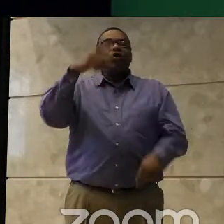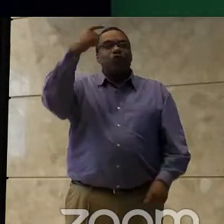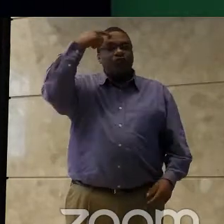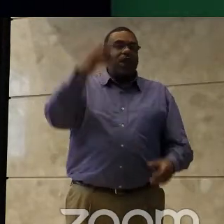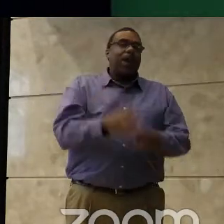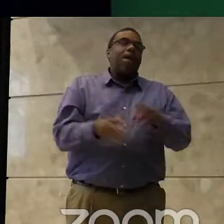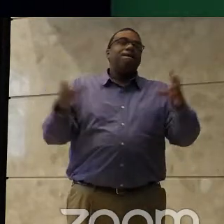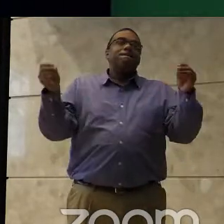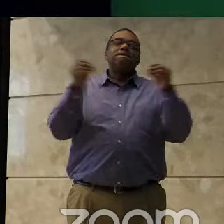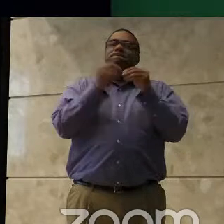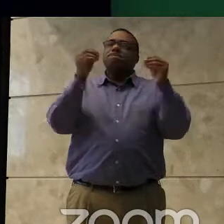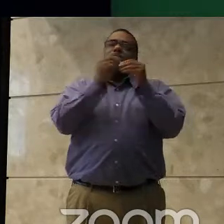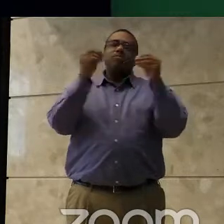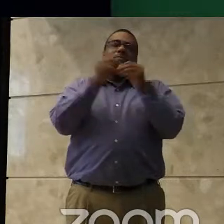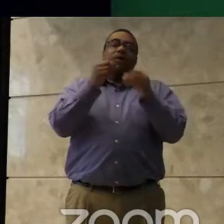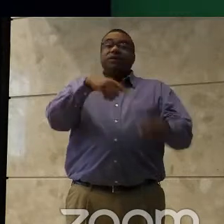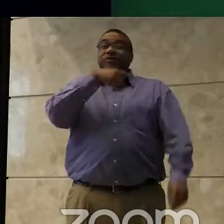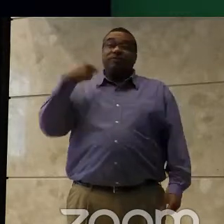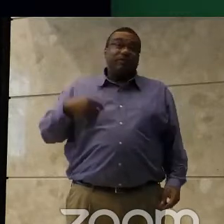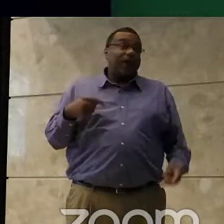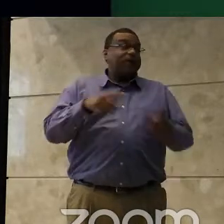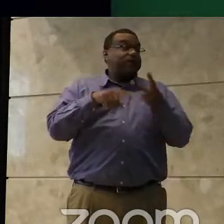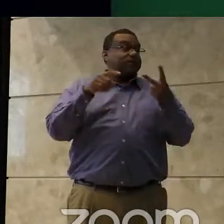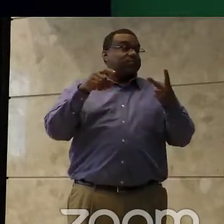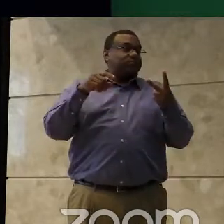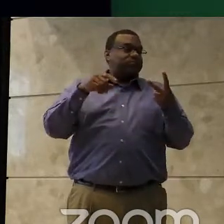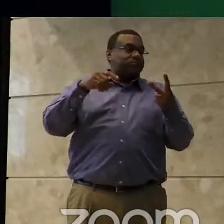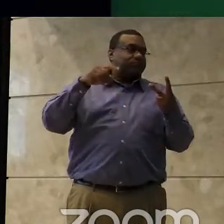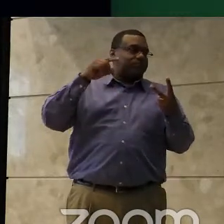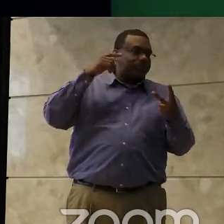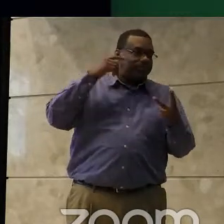high achieving Chinese and Indian children than American children?